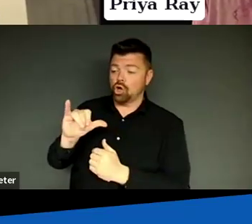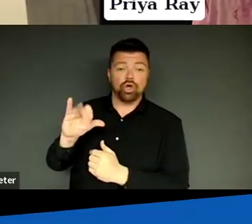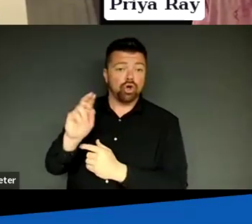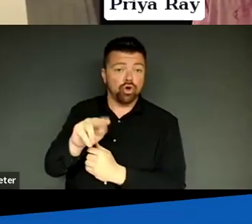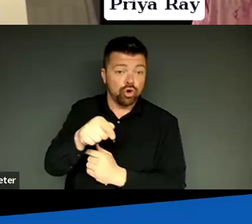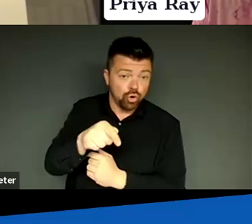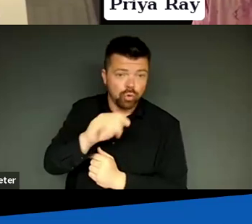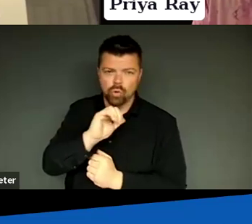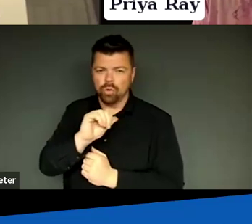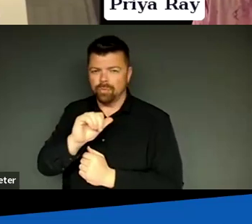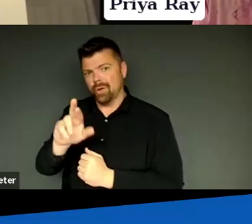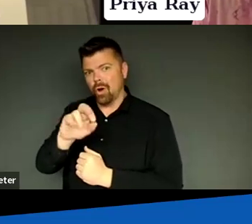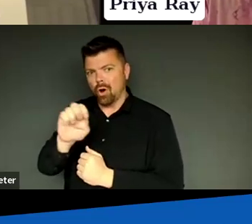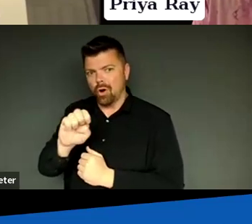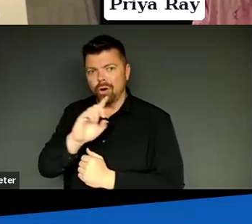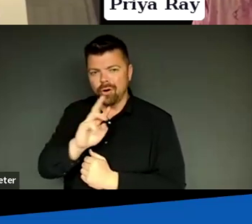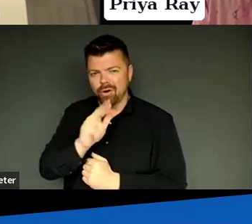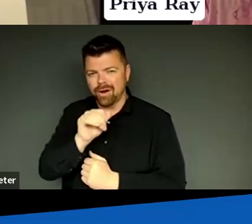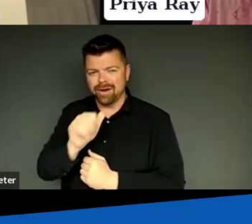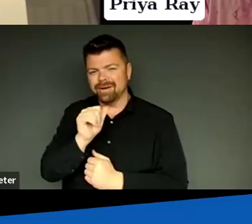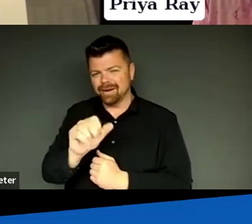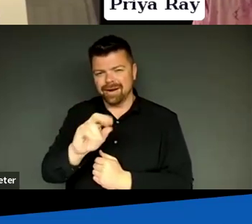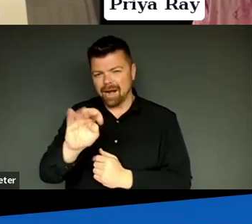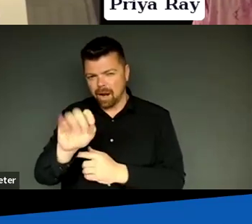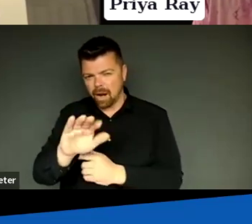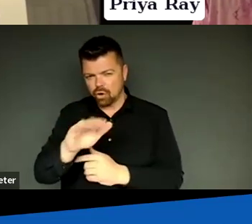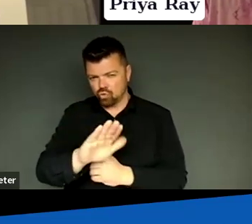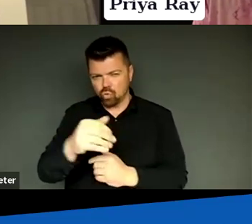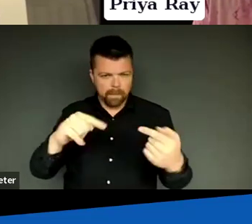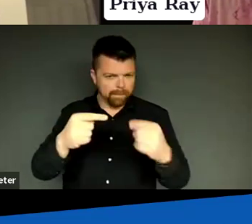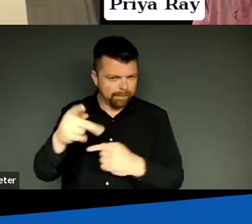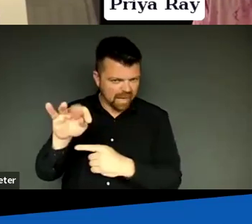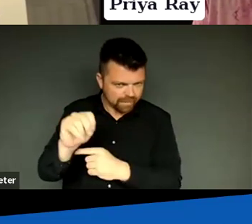us, the pain is always going to be there. There's not a way around it. And so it gives,